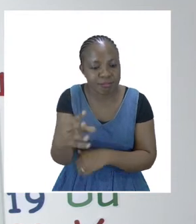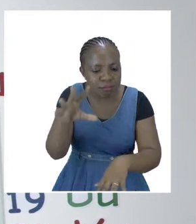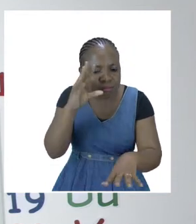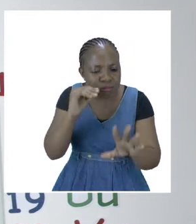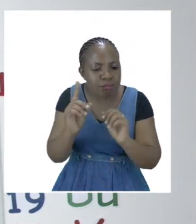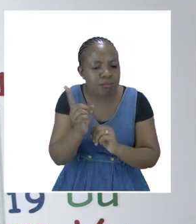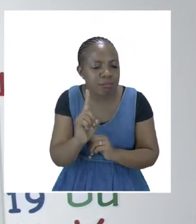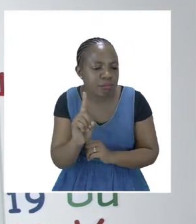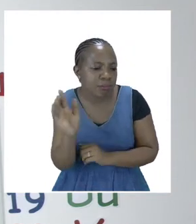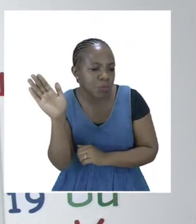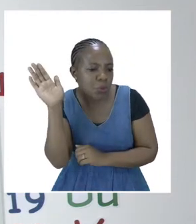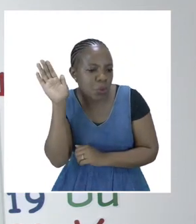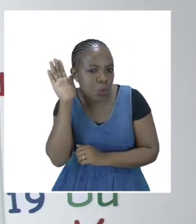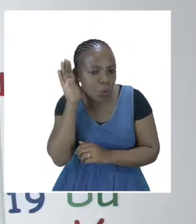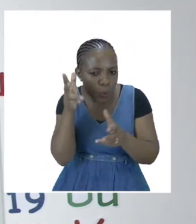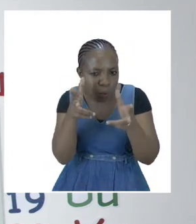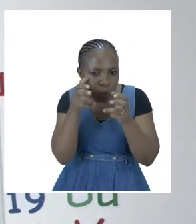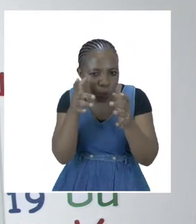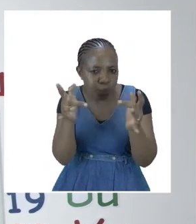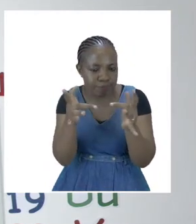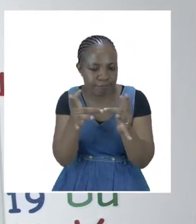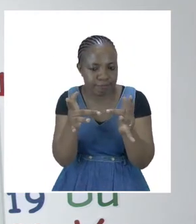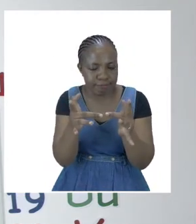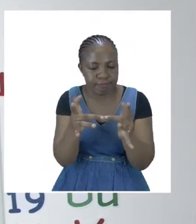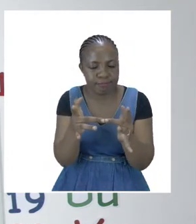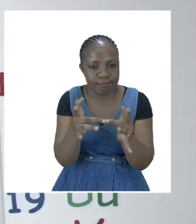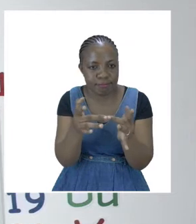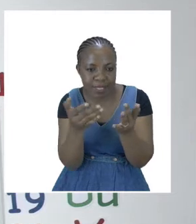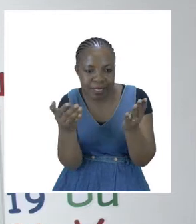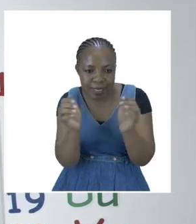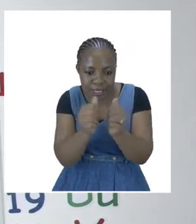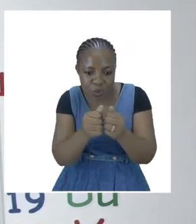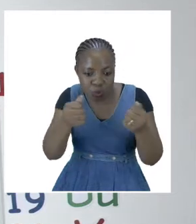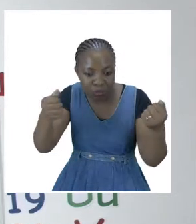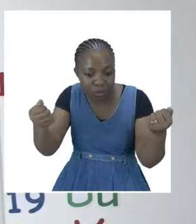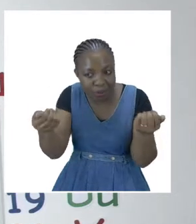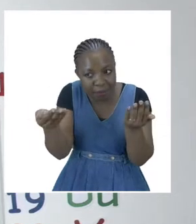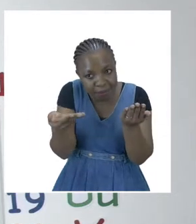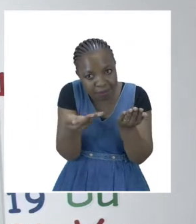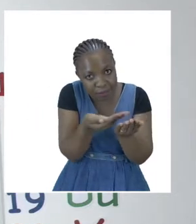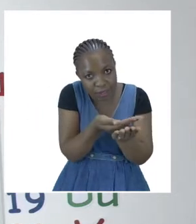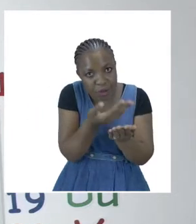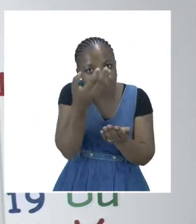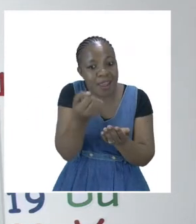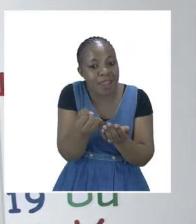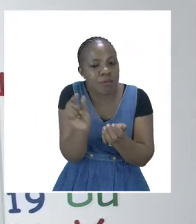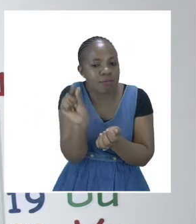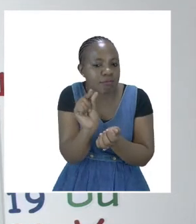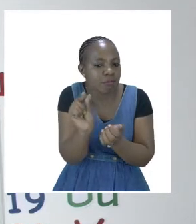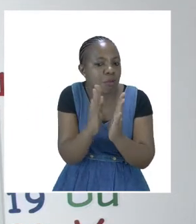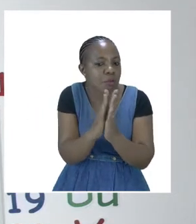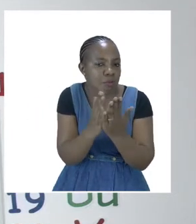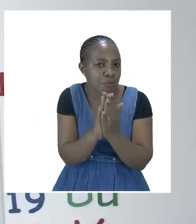or watching online. Inside the newspapers, there is an insert of the lesson